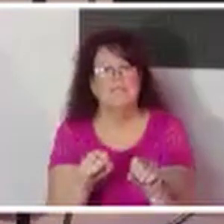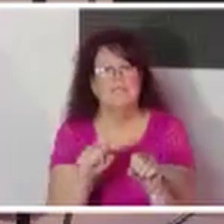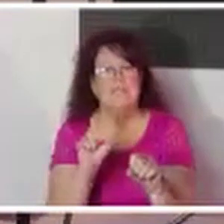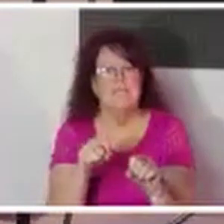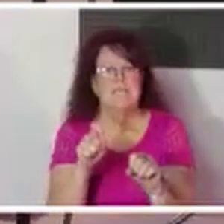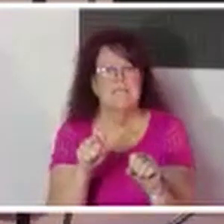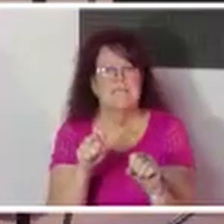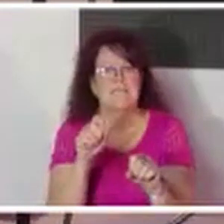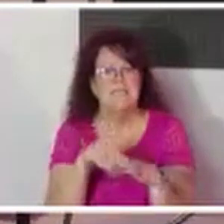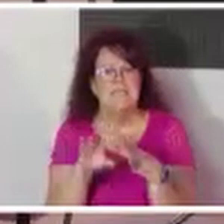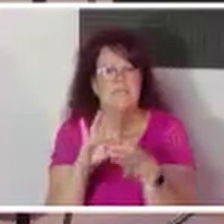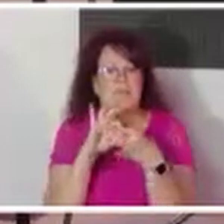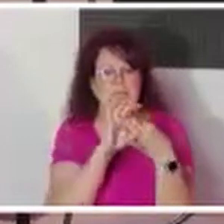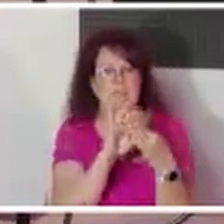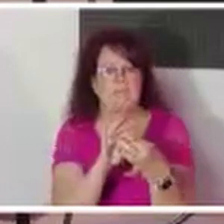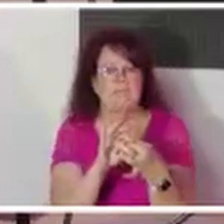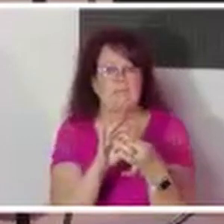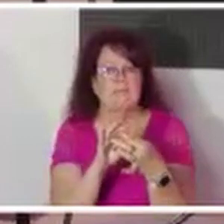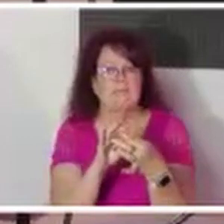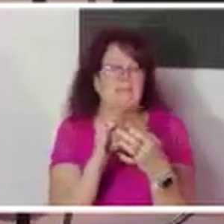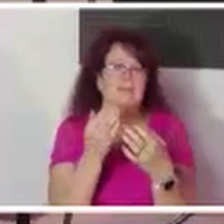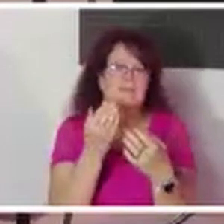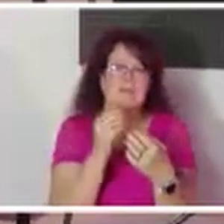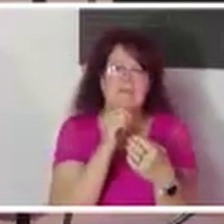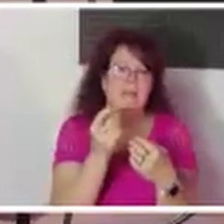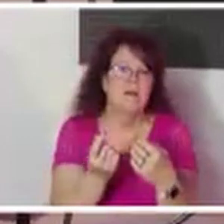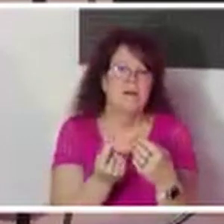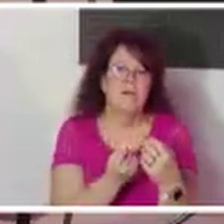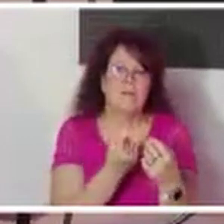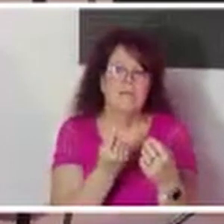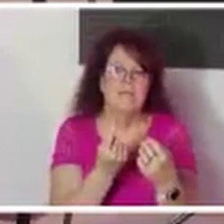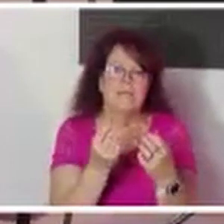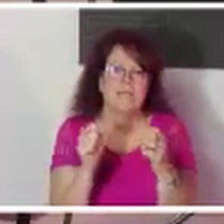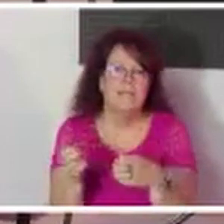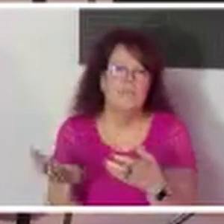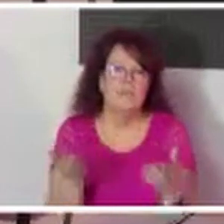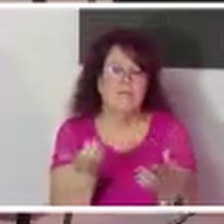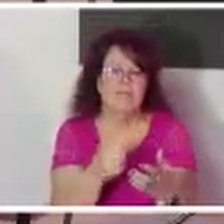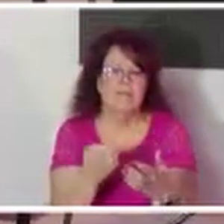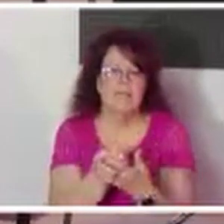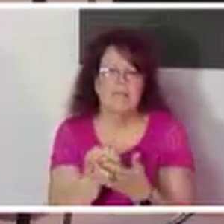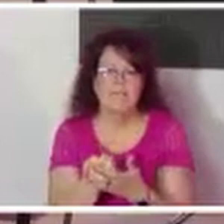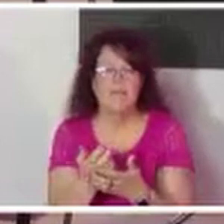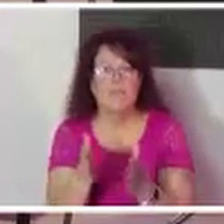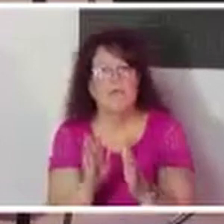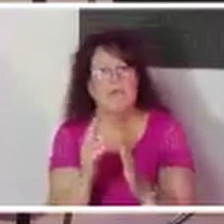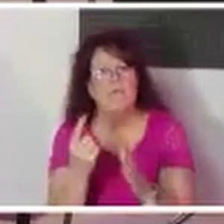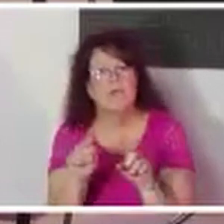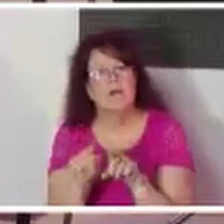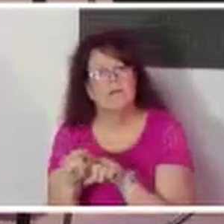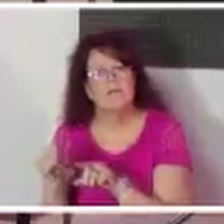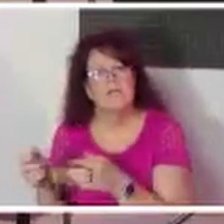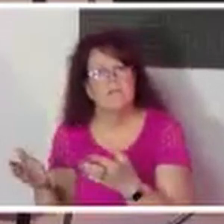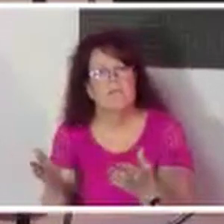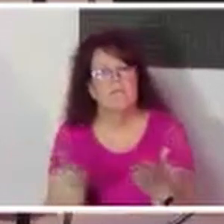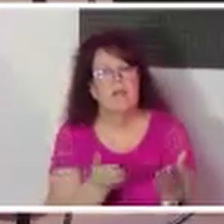being relationships, and saying consistently, okay, not only do we need to tangibly meet things in an economic way, we also need to provide stable